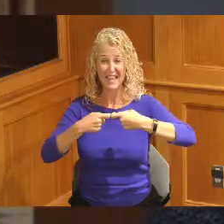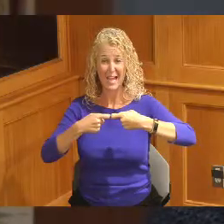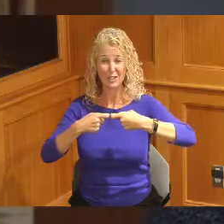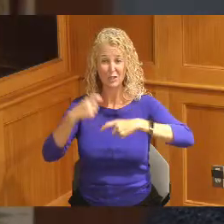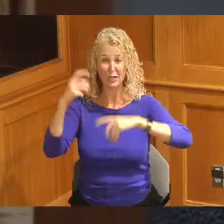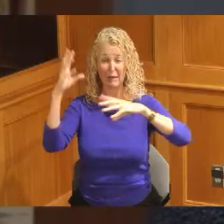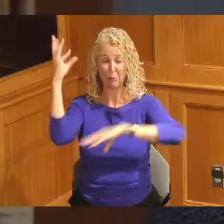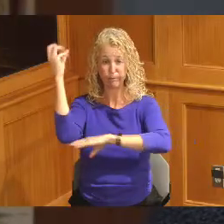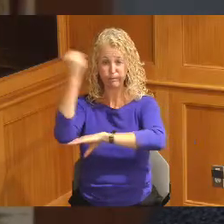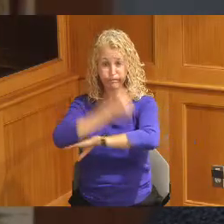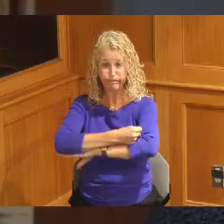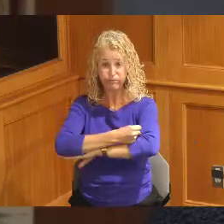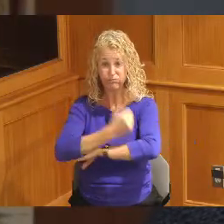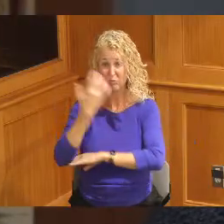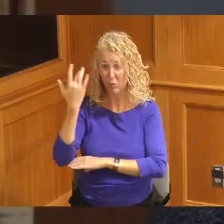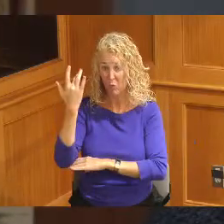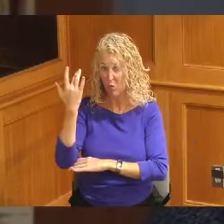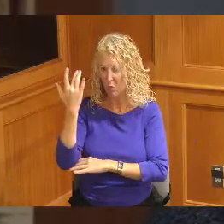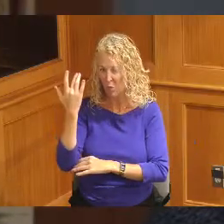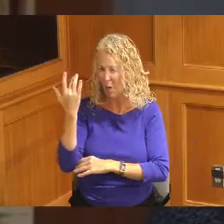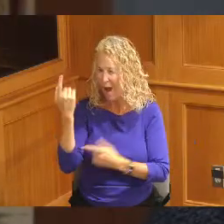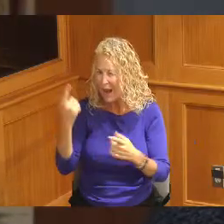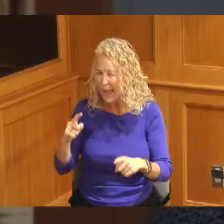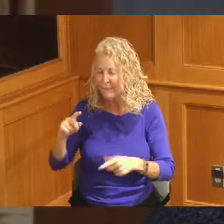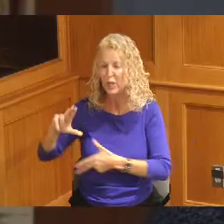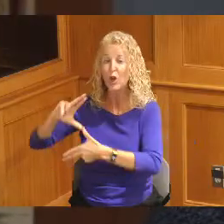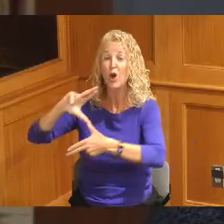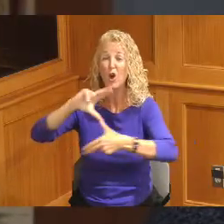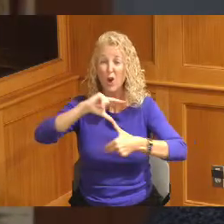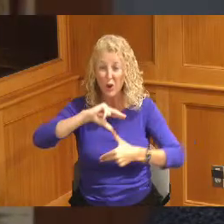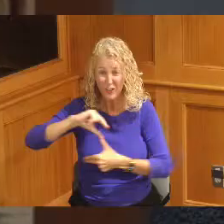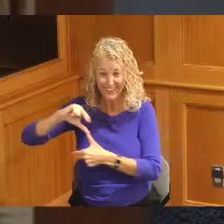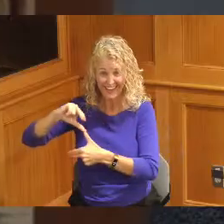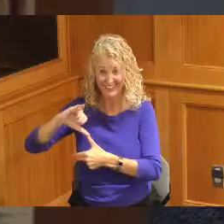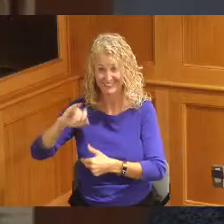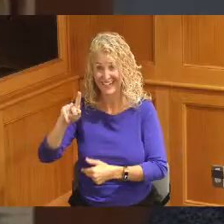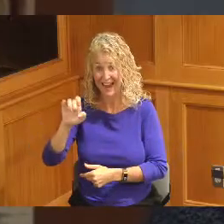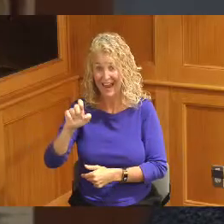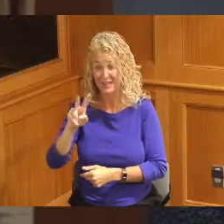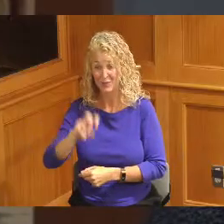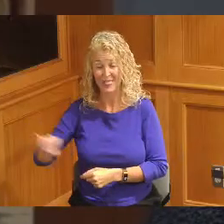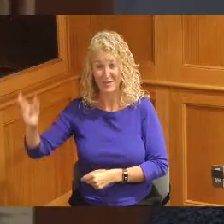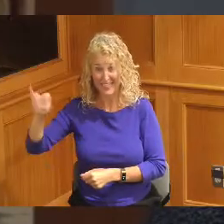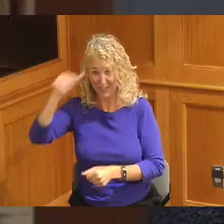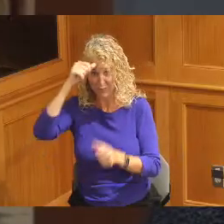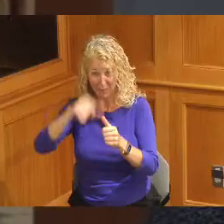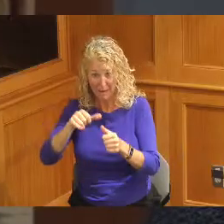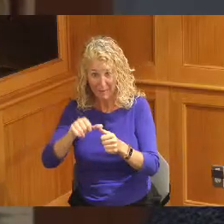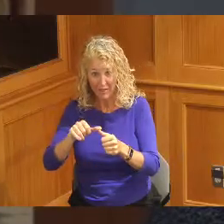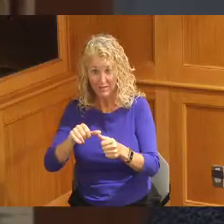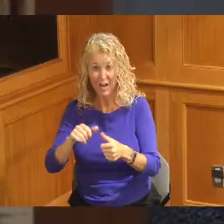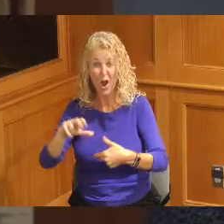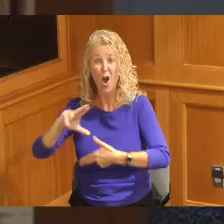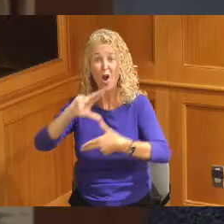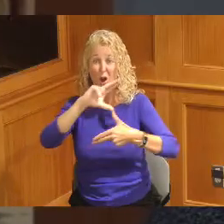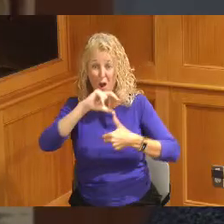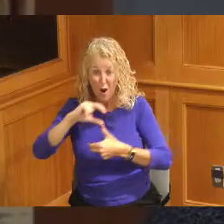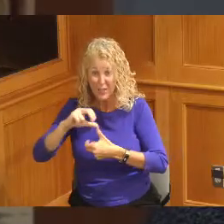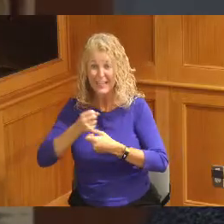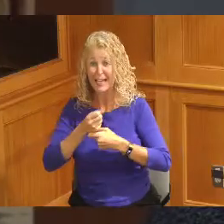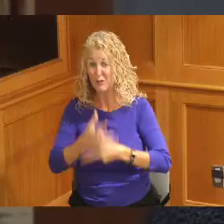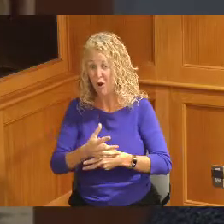was caused by the effects of a hurricane. Hurricane Ike in 2008 caused, I think it